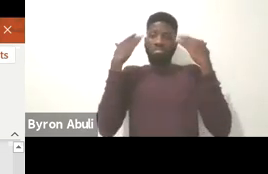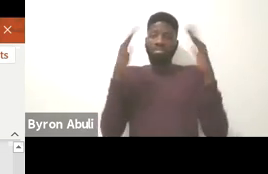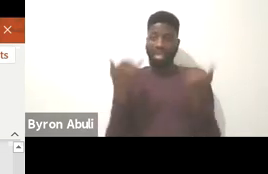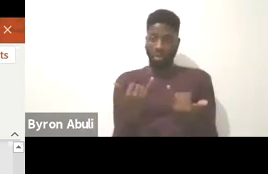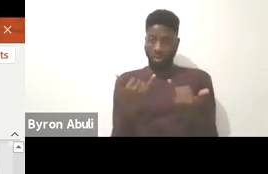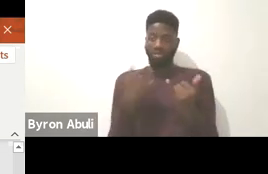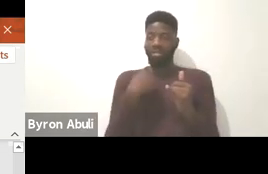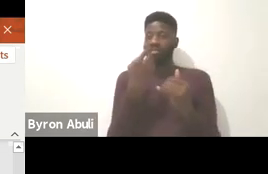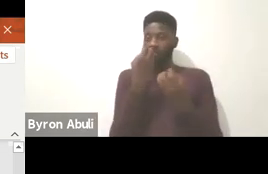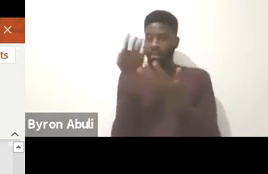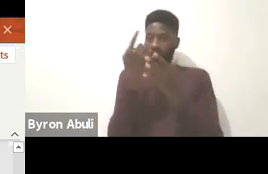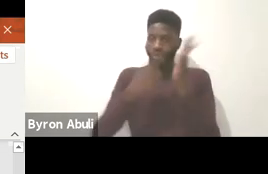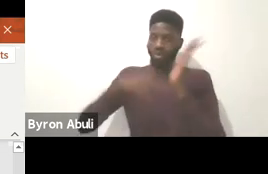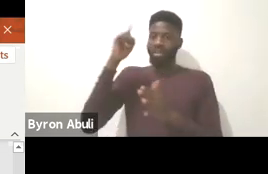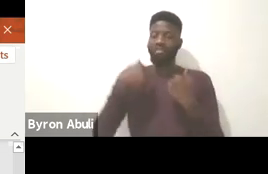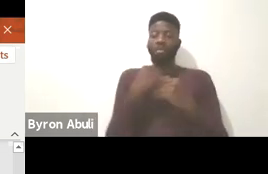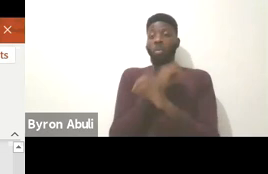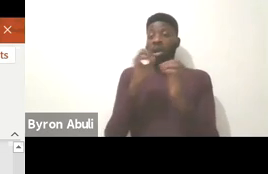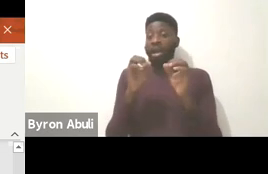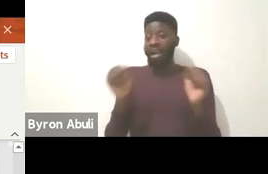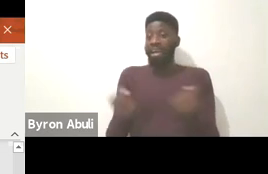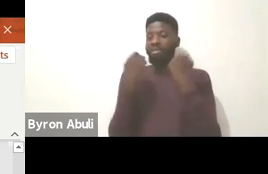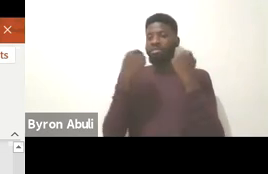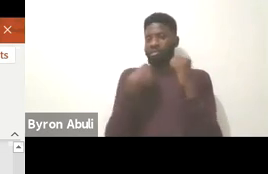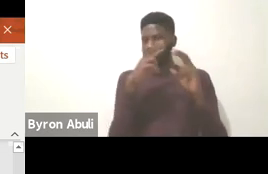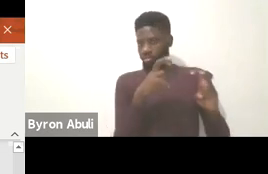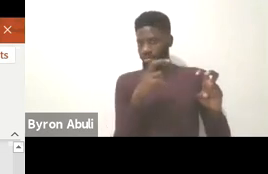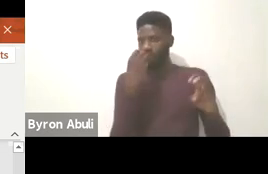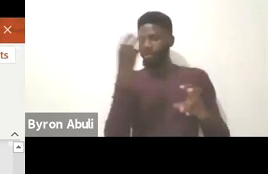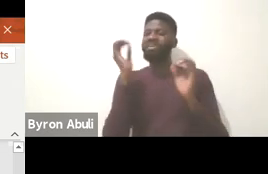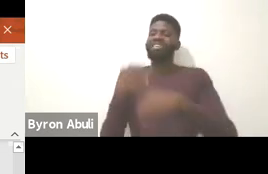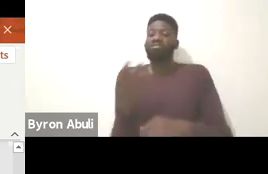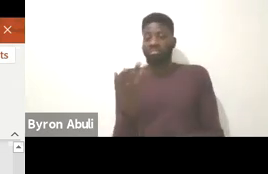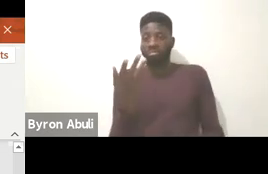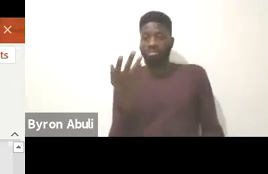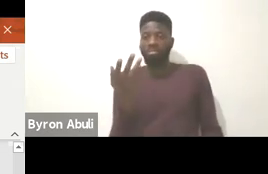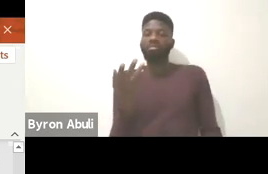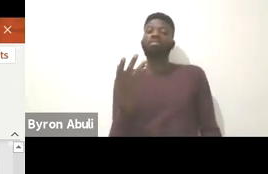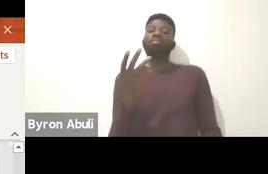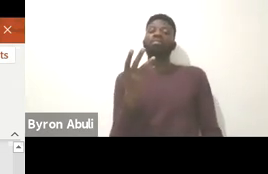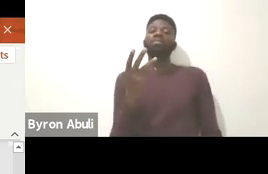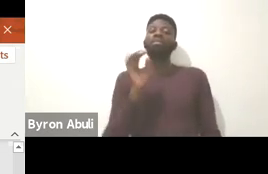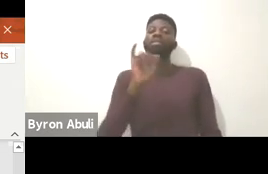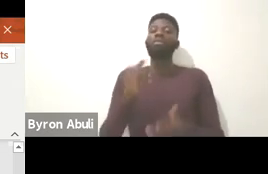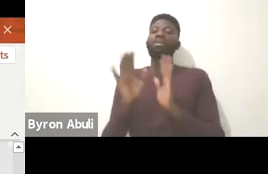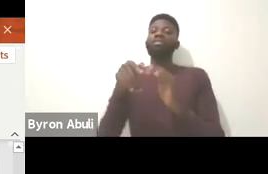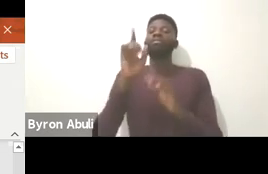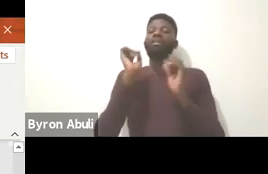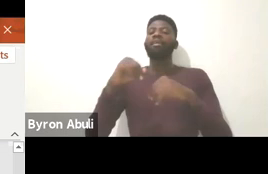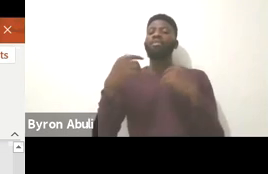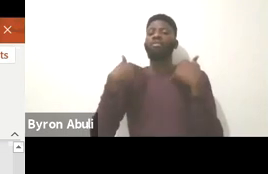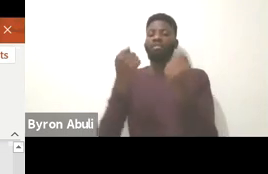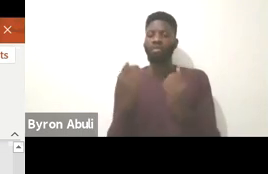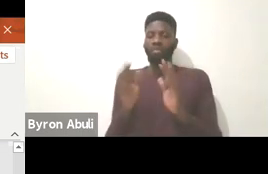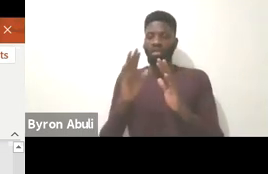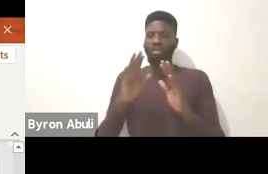right information for that, but once I do my research, I'll be sure to let you know. See, that way you've just confidently and